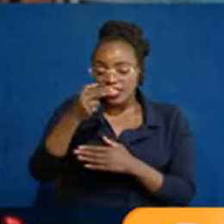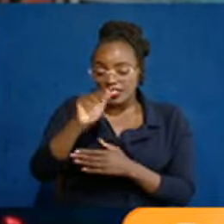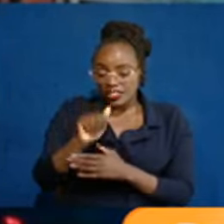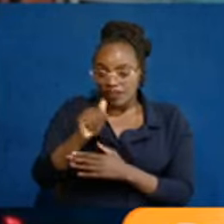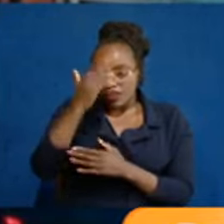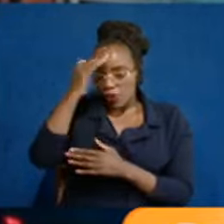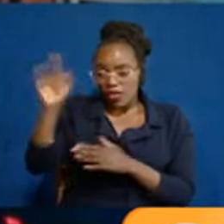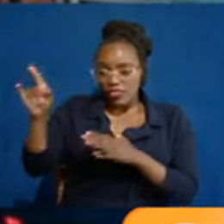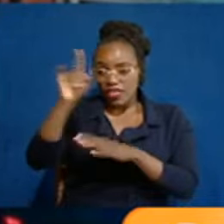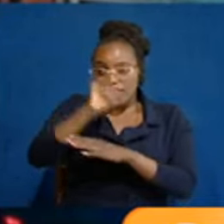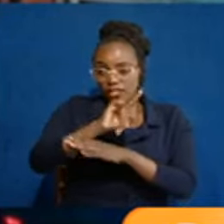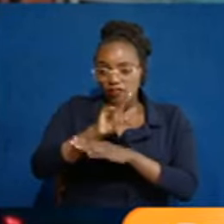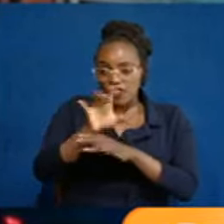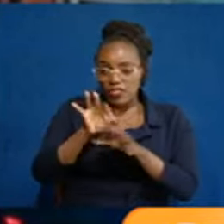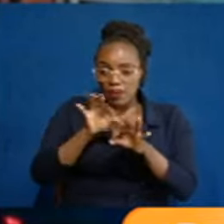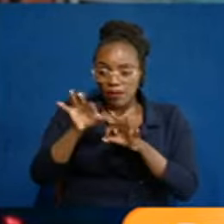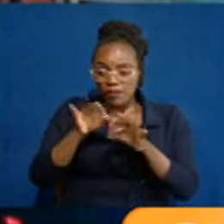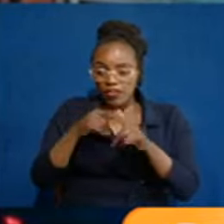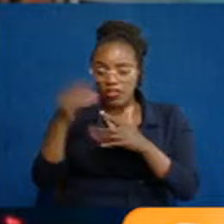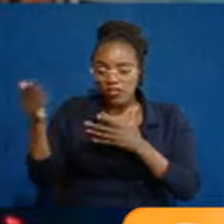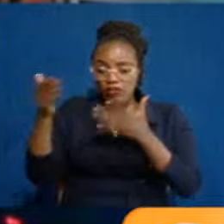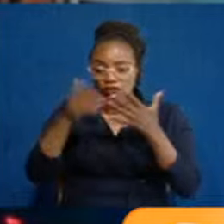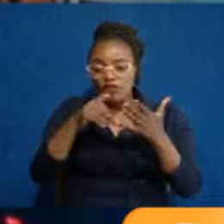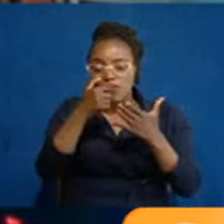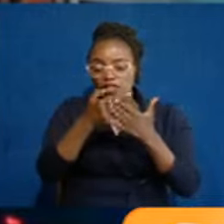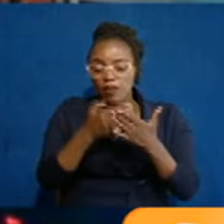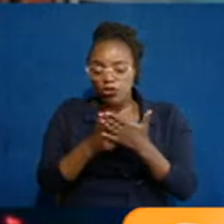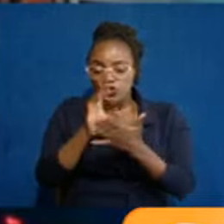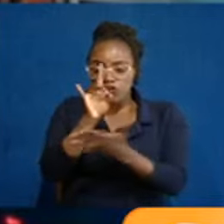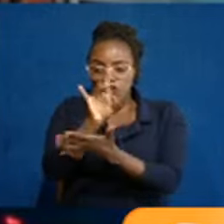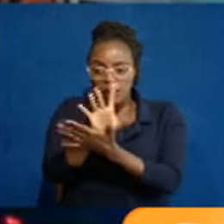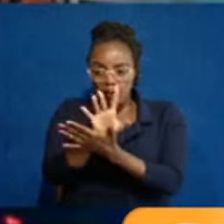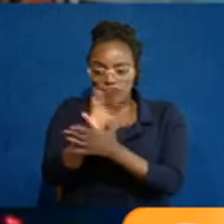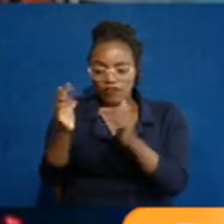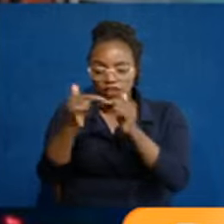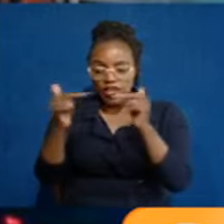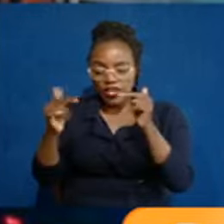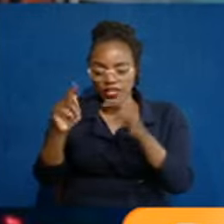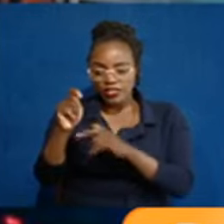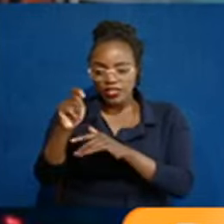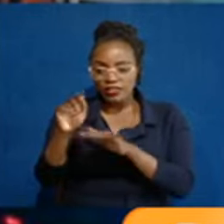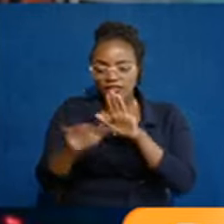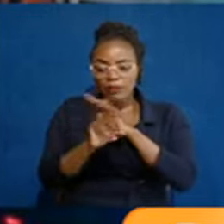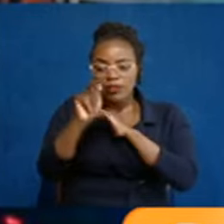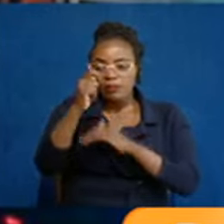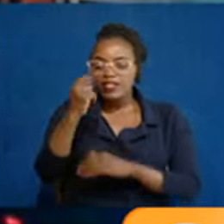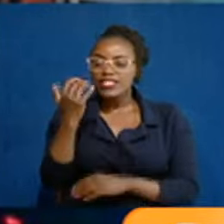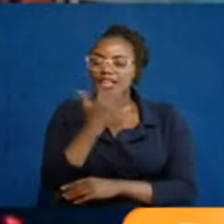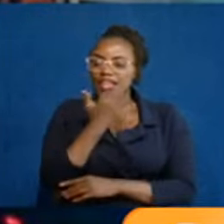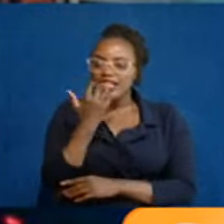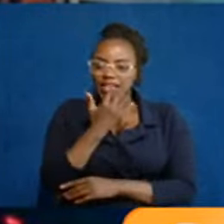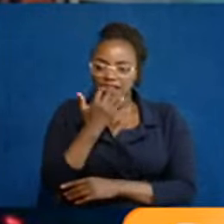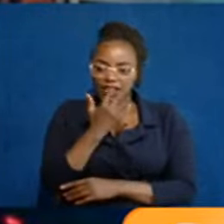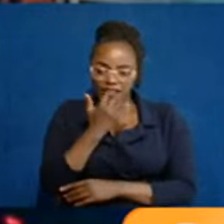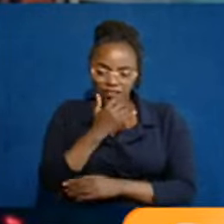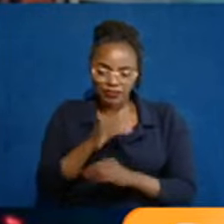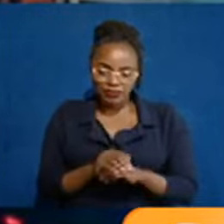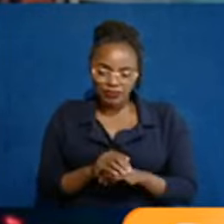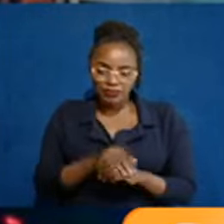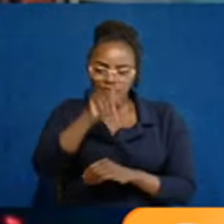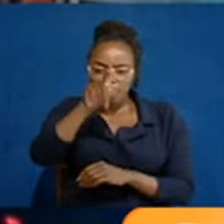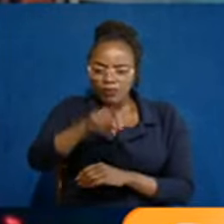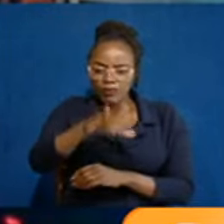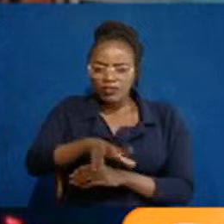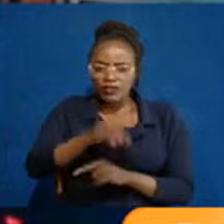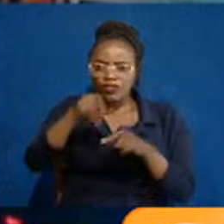the day of the elaborate tabling of the motion of impeachment against Deputy President Rigathi Gachagua. You must have